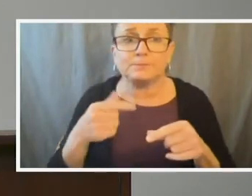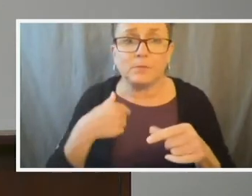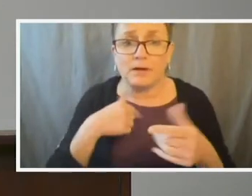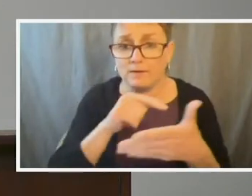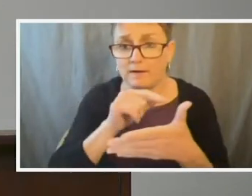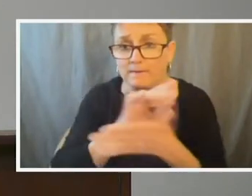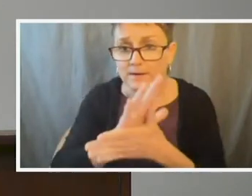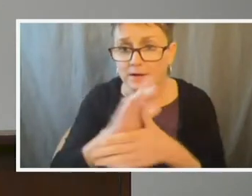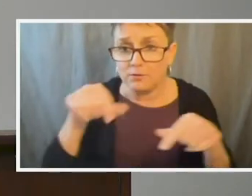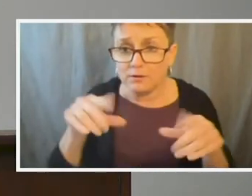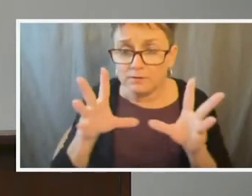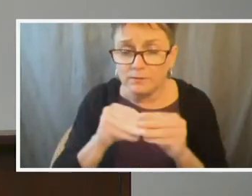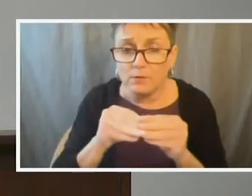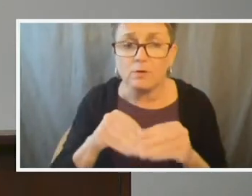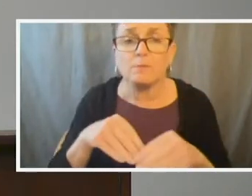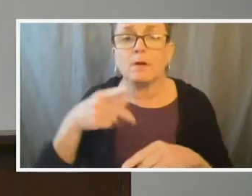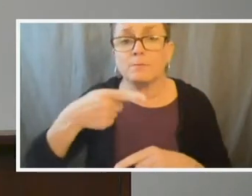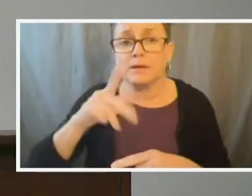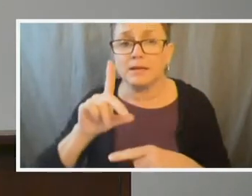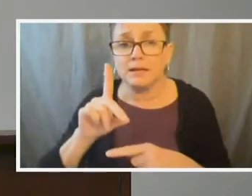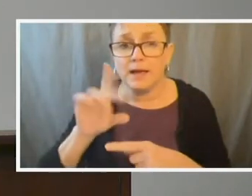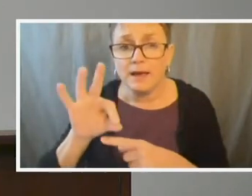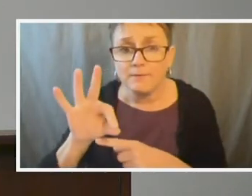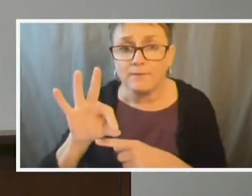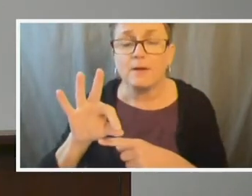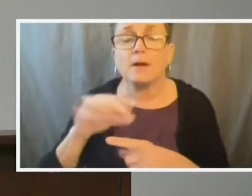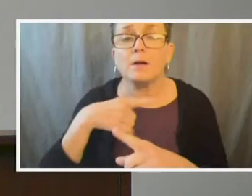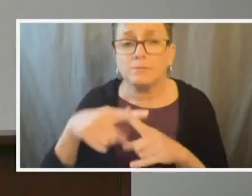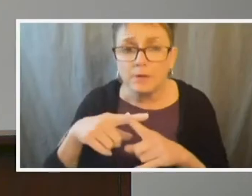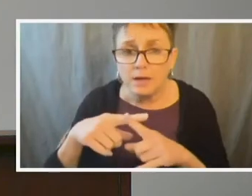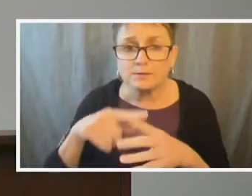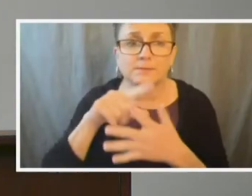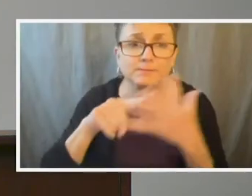presentation slides will be available, along with a link